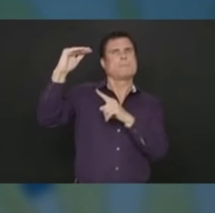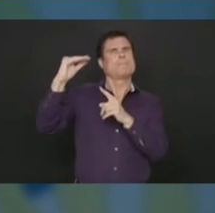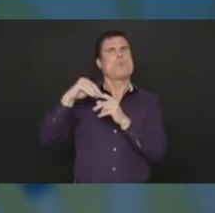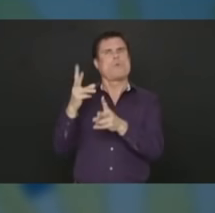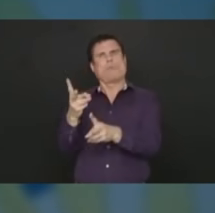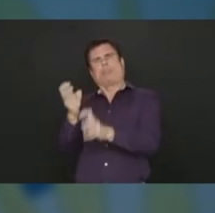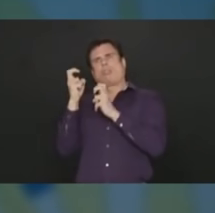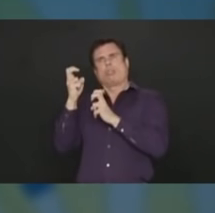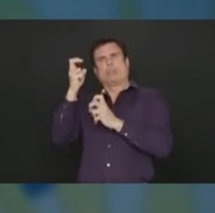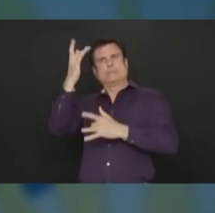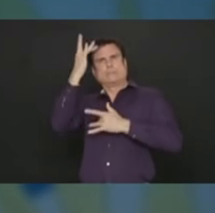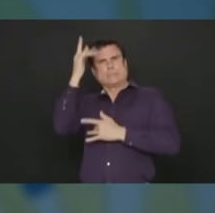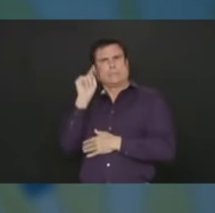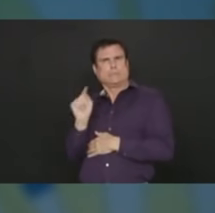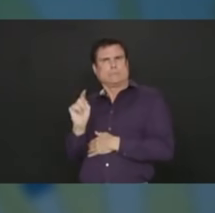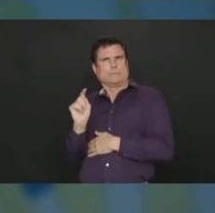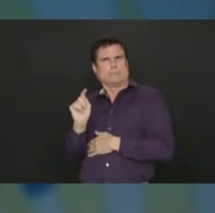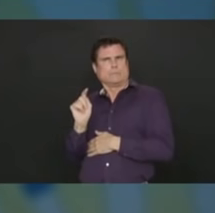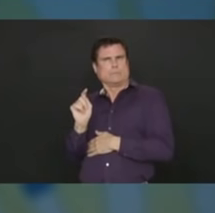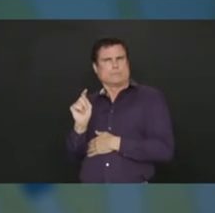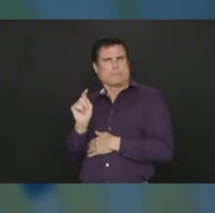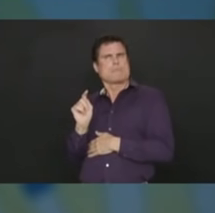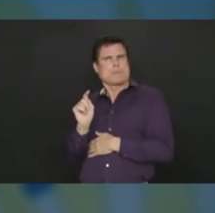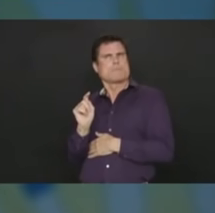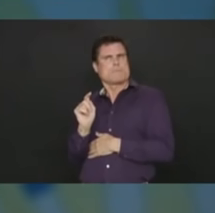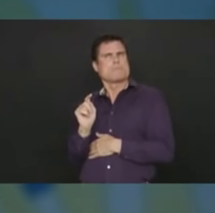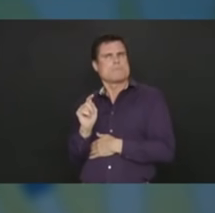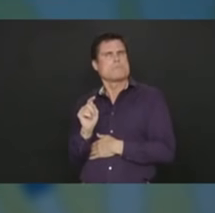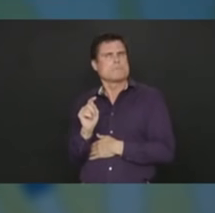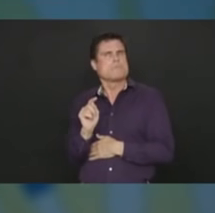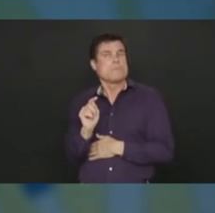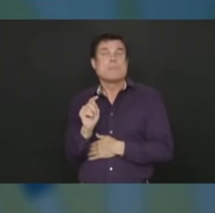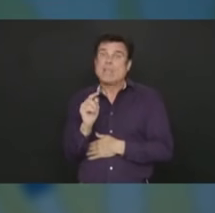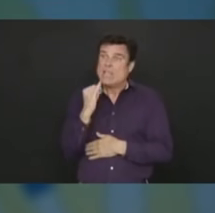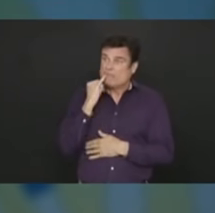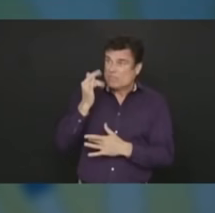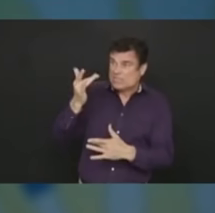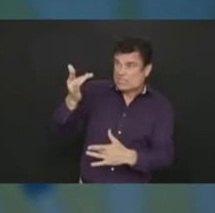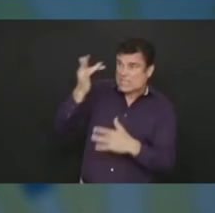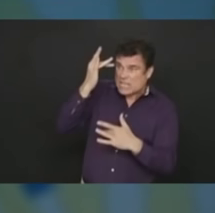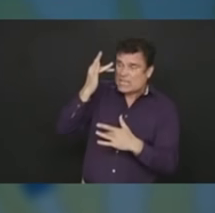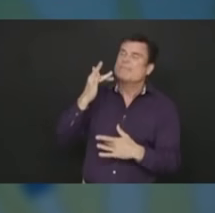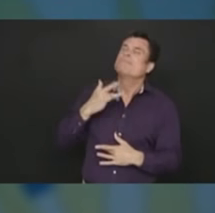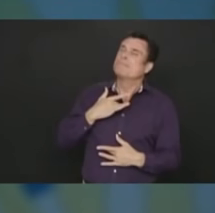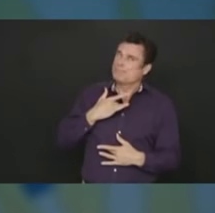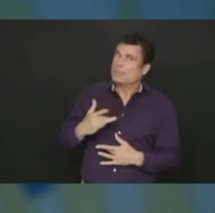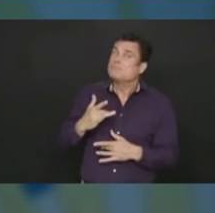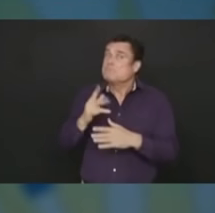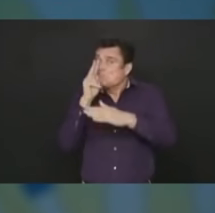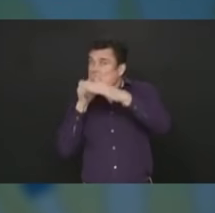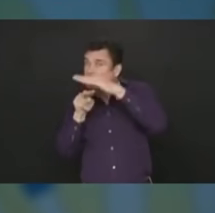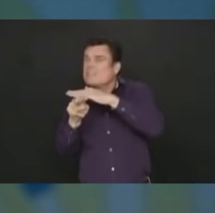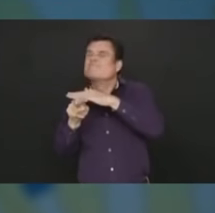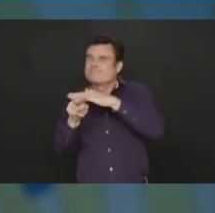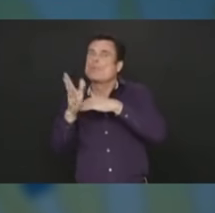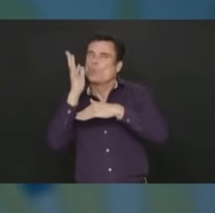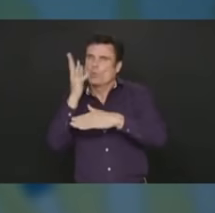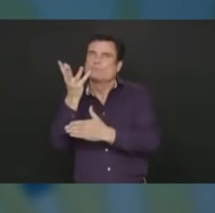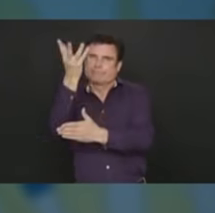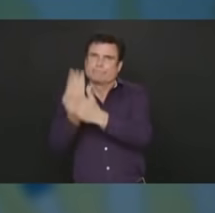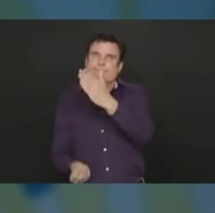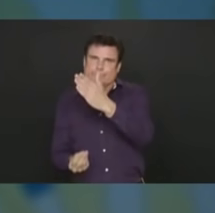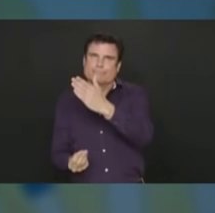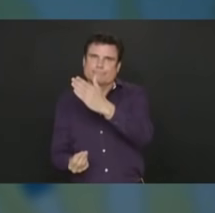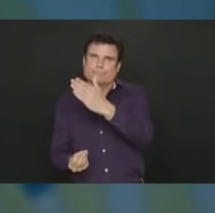Next, this is some information about healthcare workers, and we've been asked that question, how many healthcare workers have been affected? And so this is